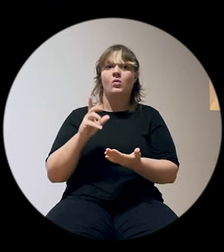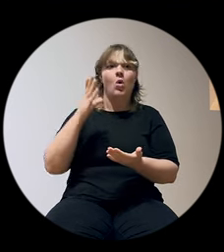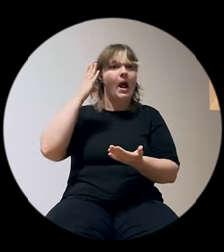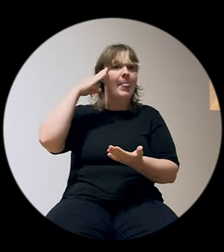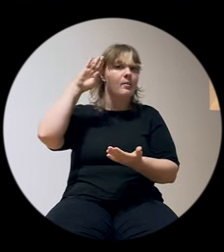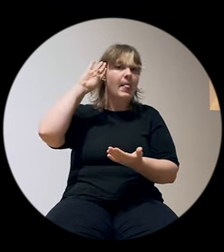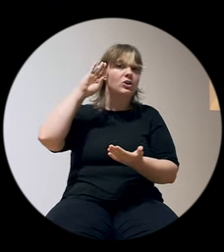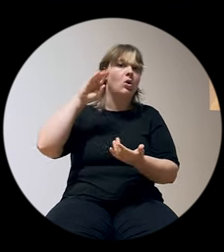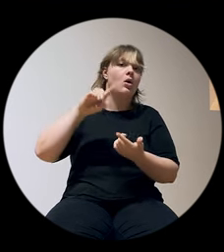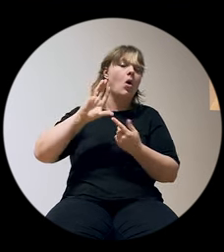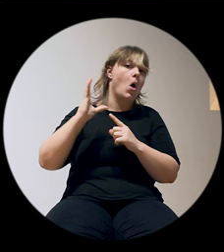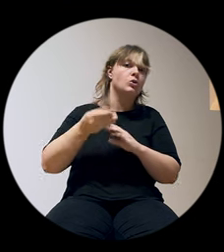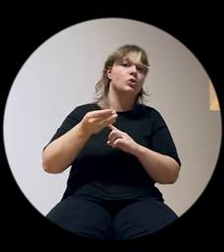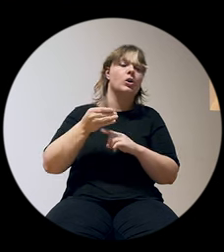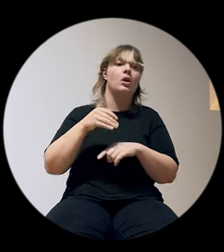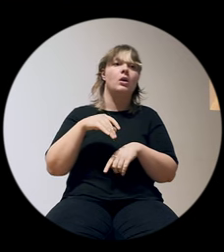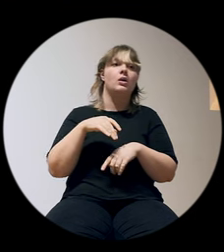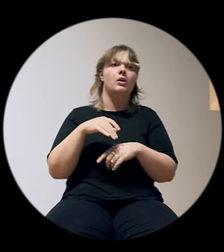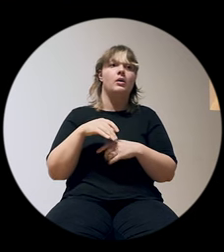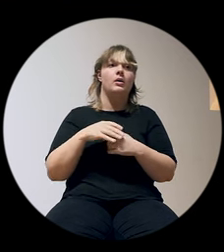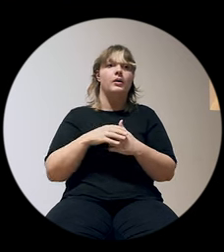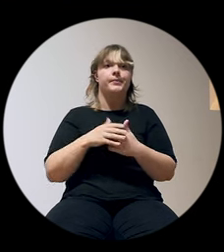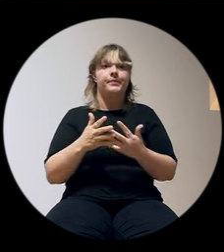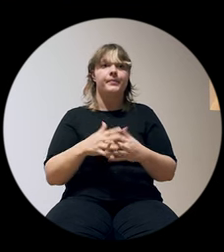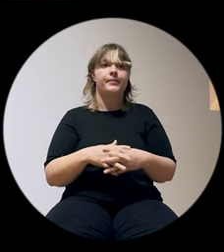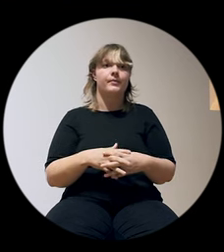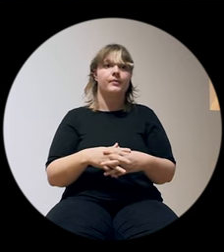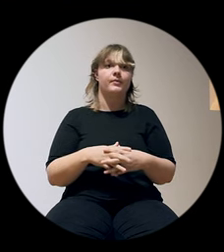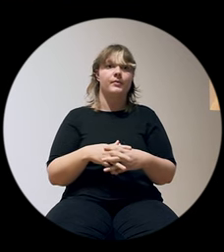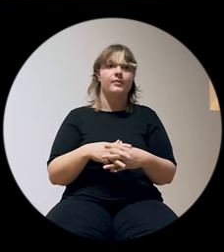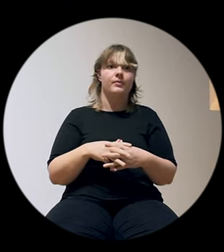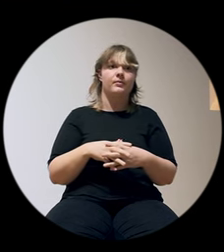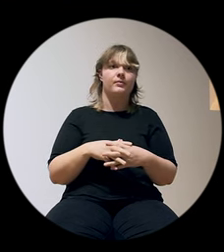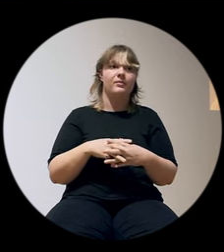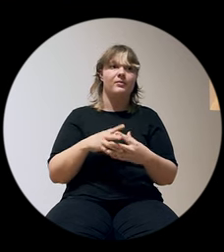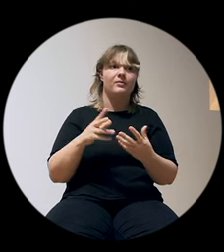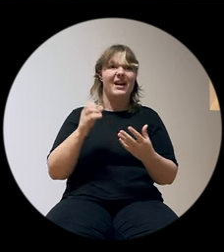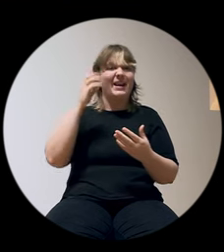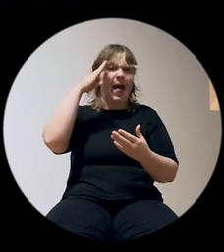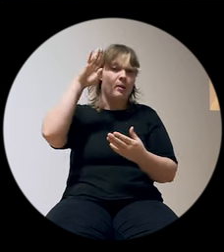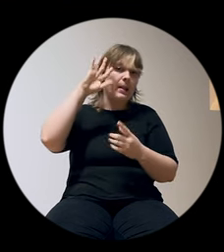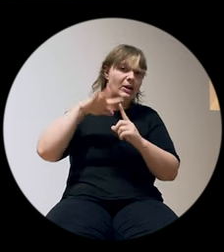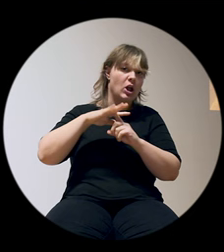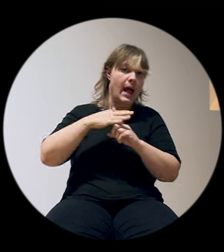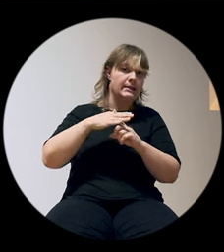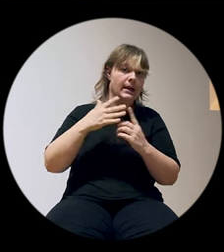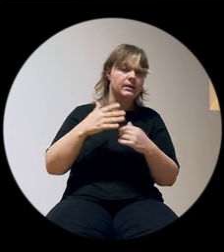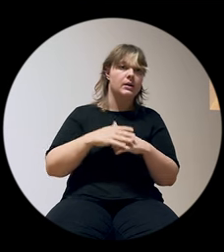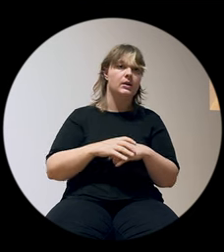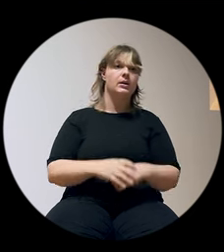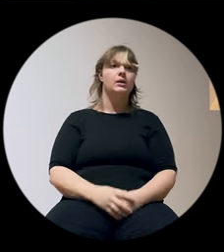anthropological or cultural at OU in anthropological context, I suppose. So the